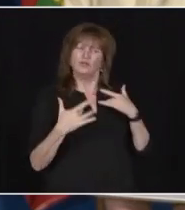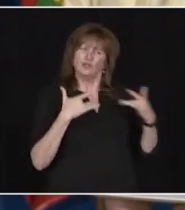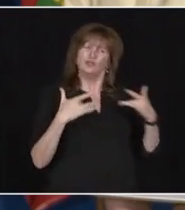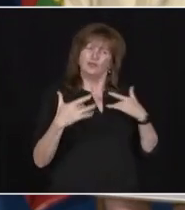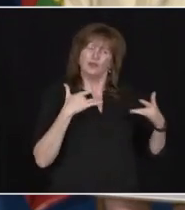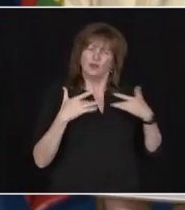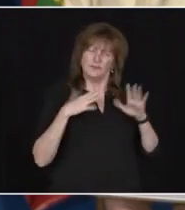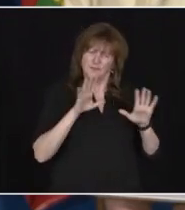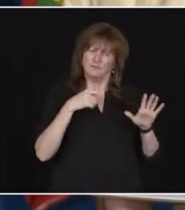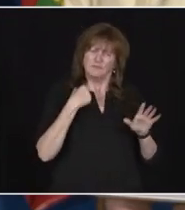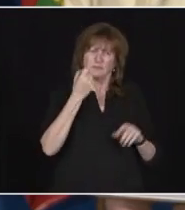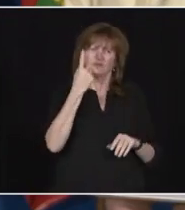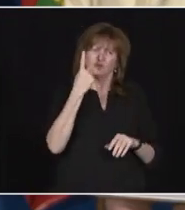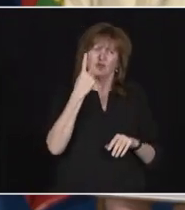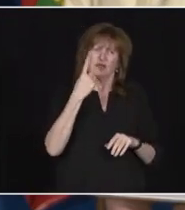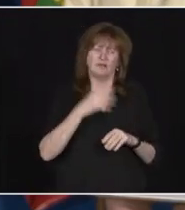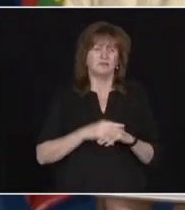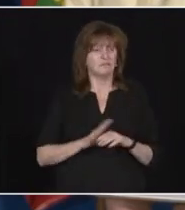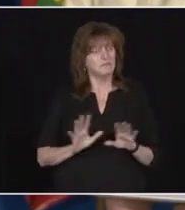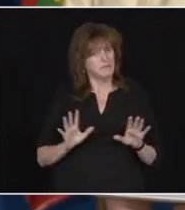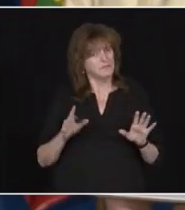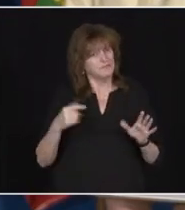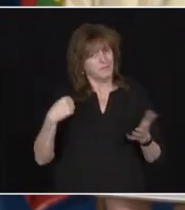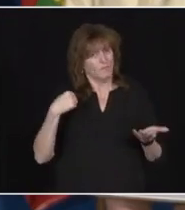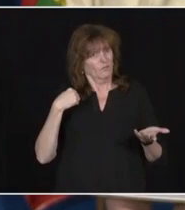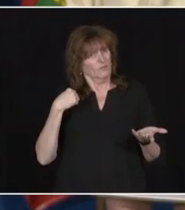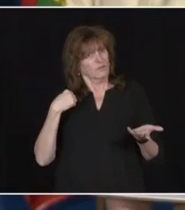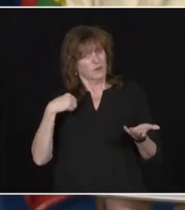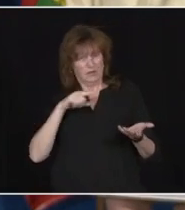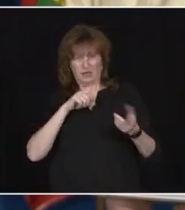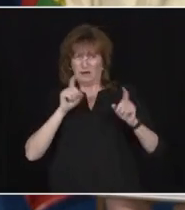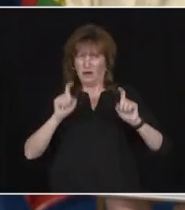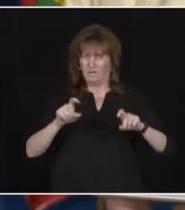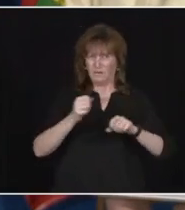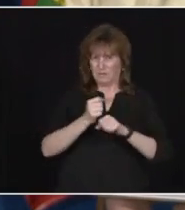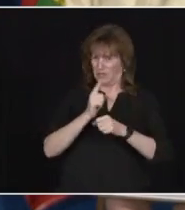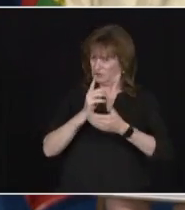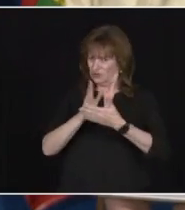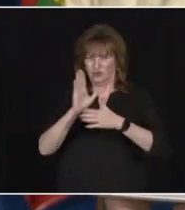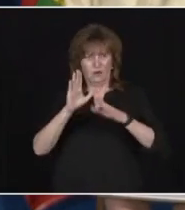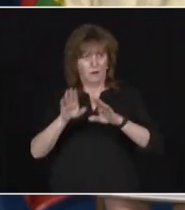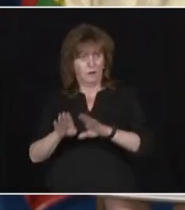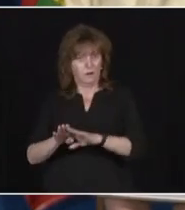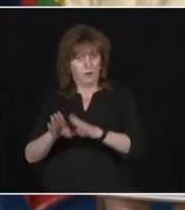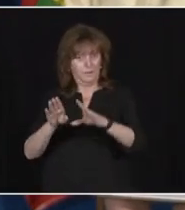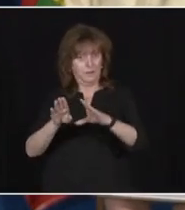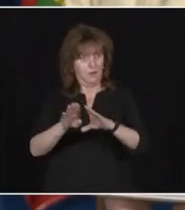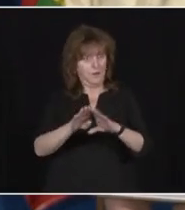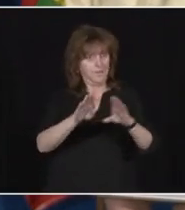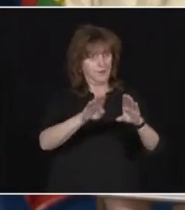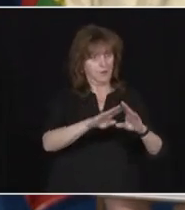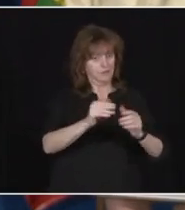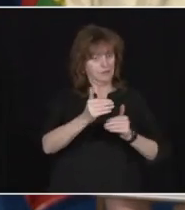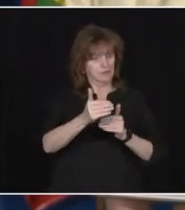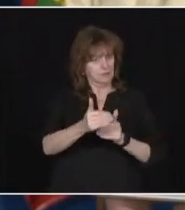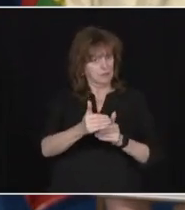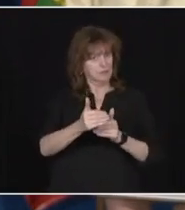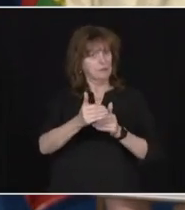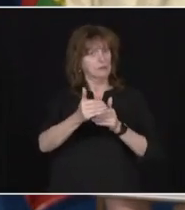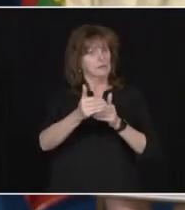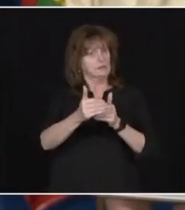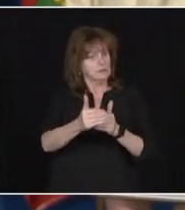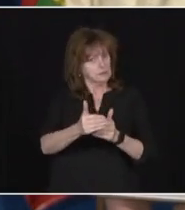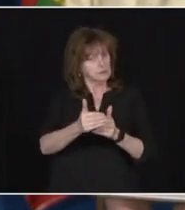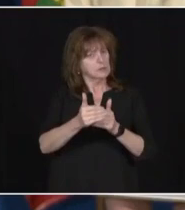we operate and open the economy in a very strategic way, a phased approach that supports our small businesses as